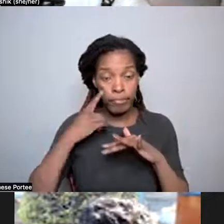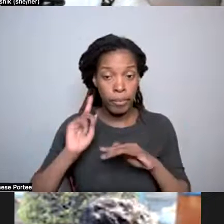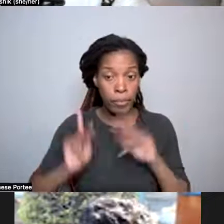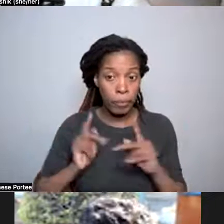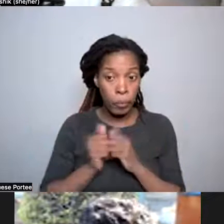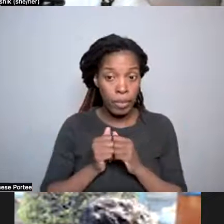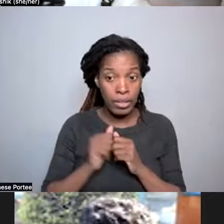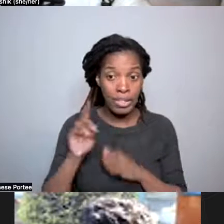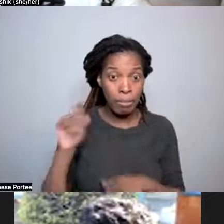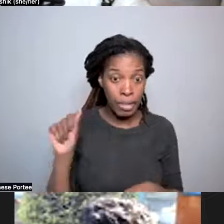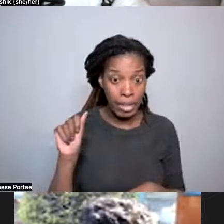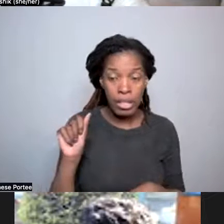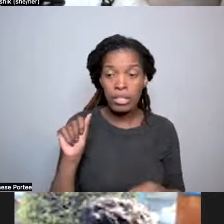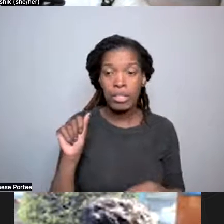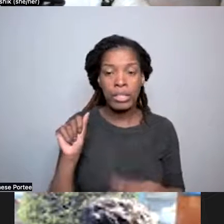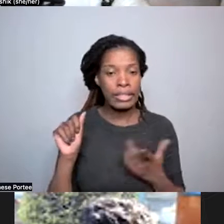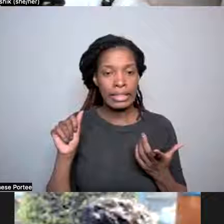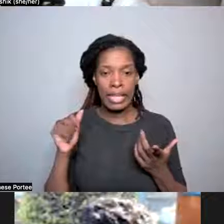not effective in our country.